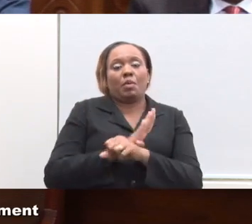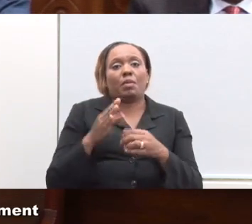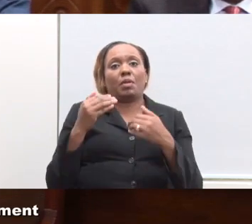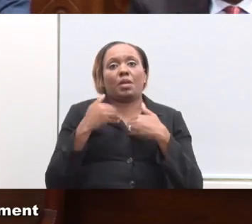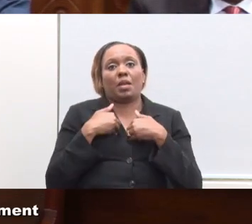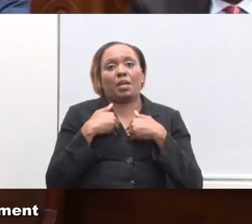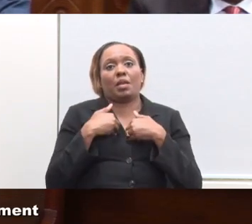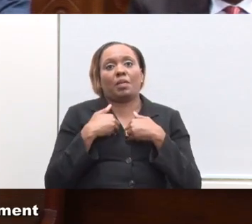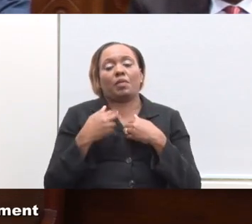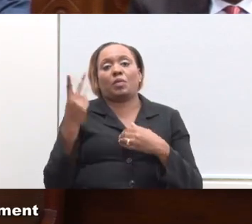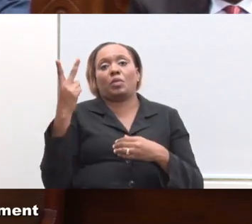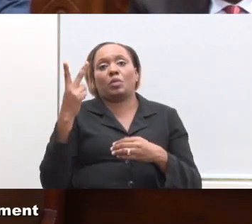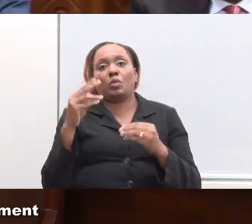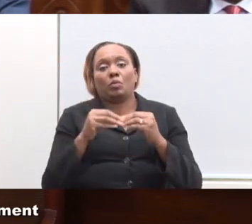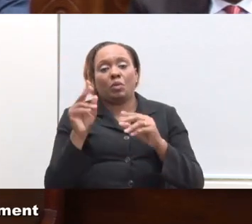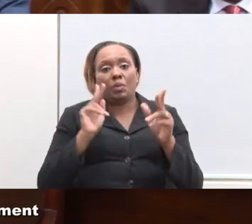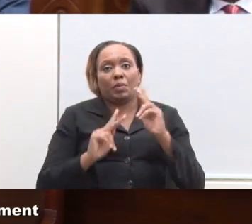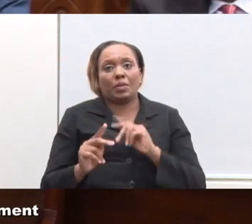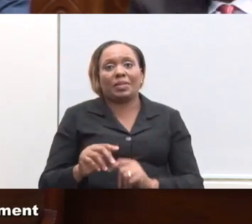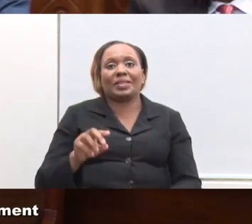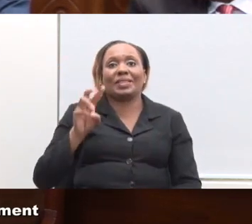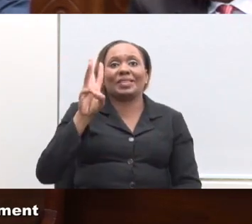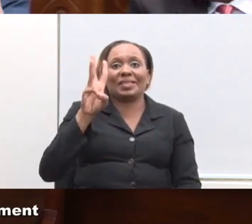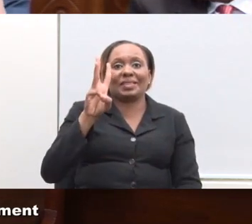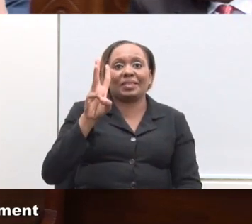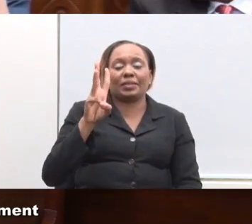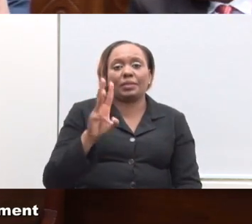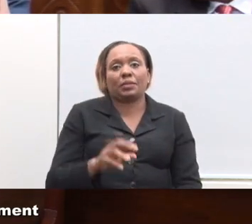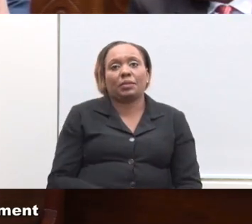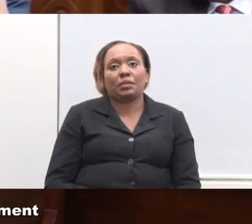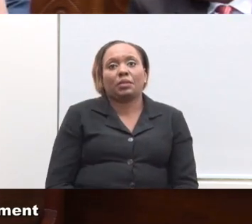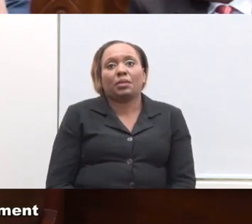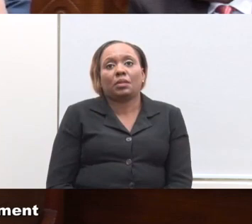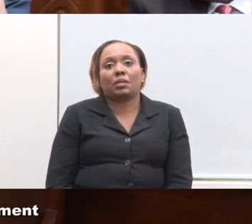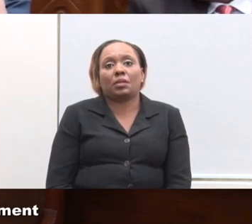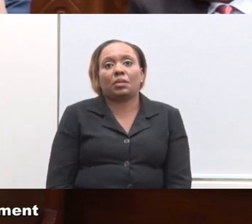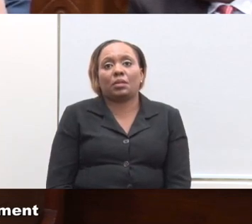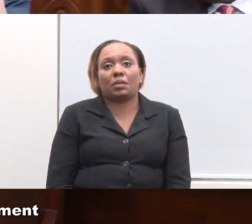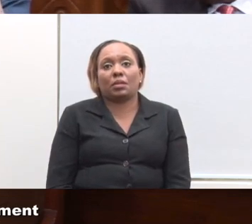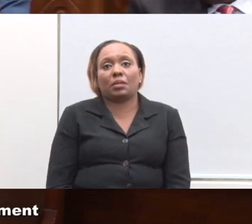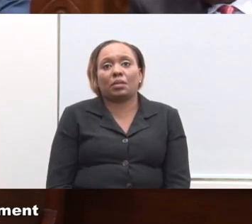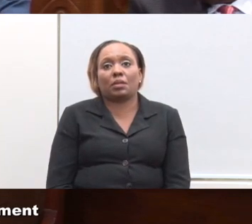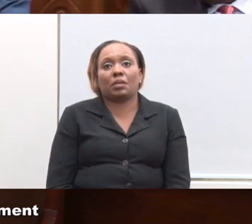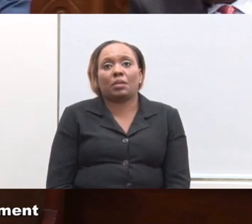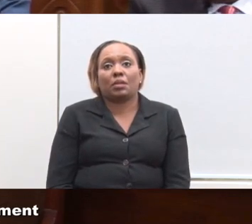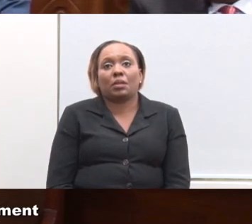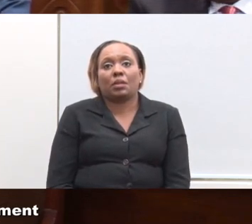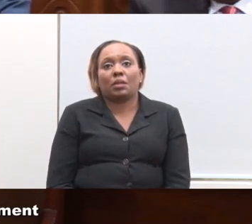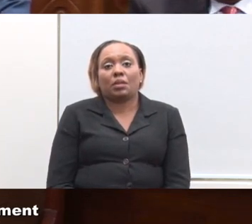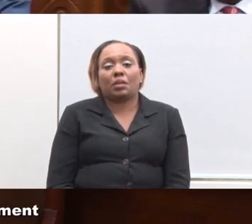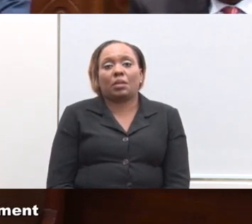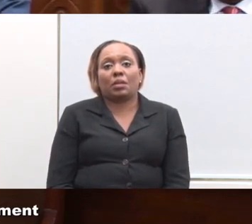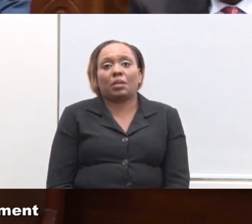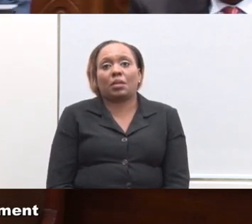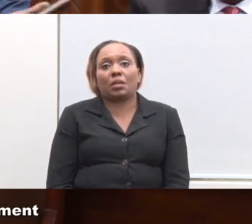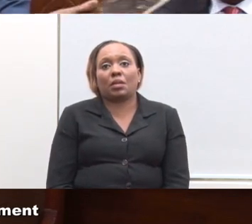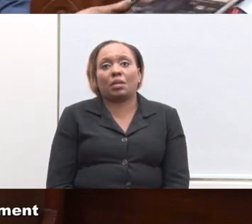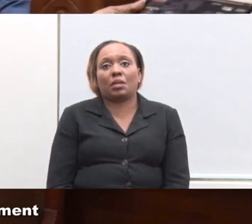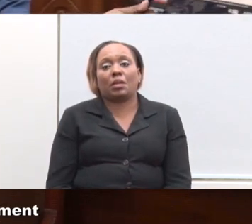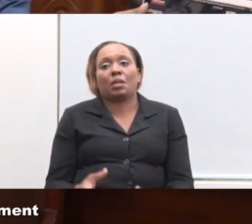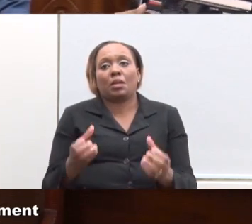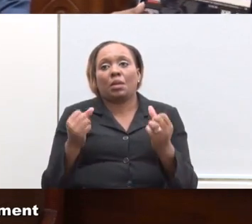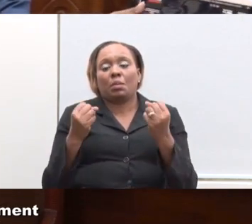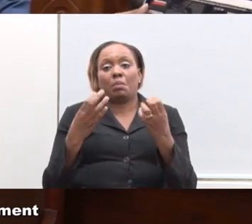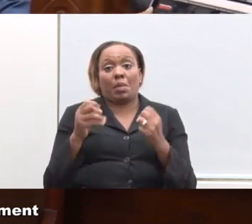to 6. And I say 6 because many of you who follow the Johns Hopkins site,